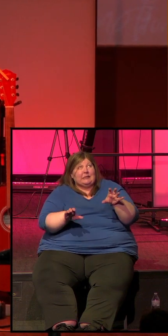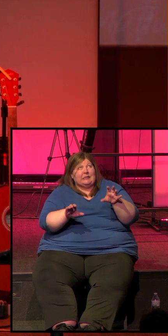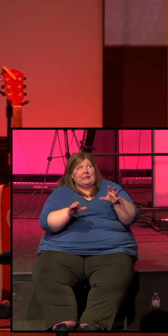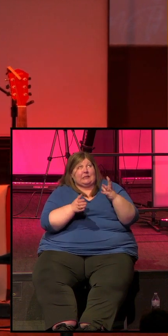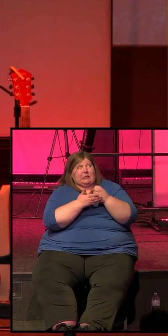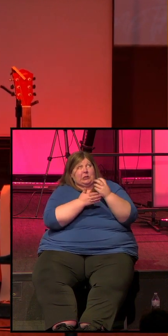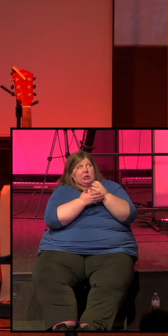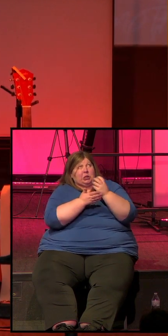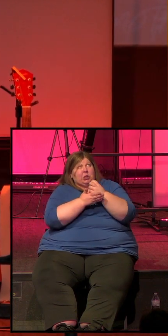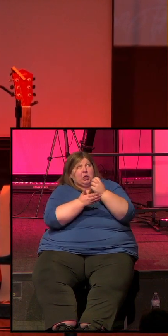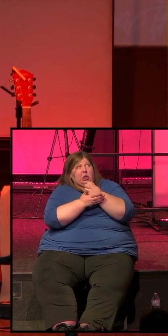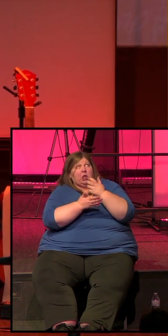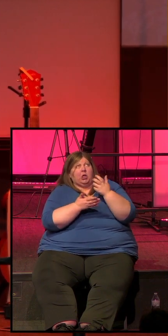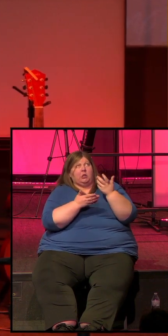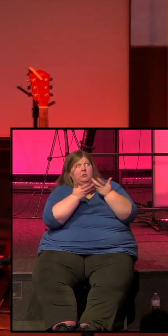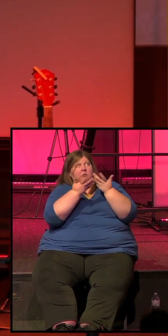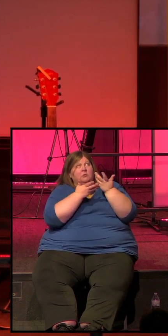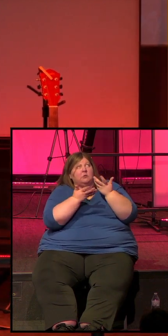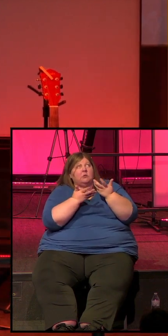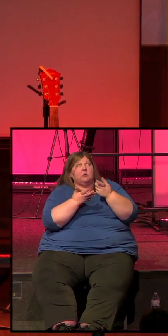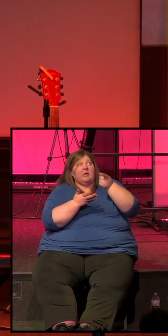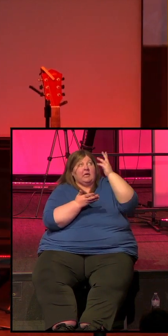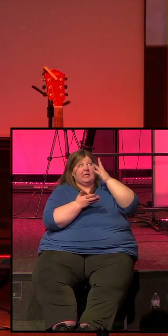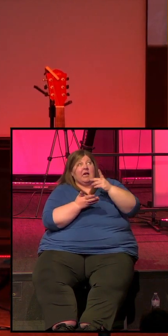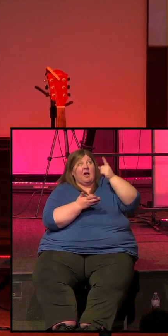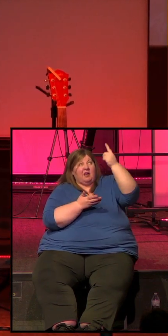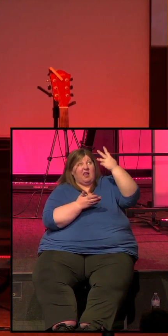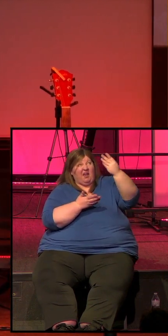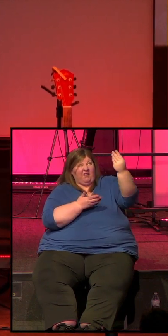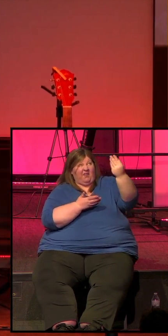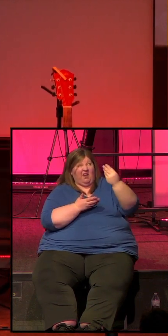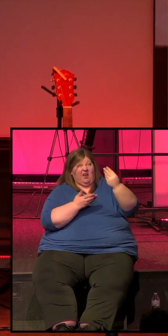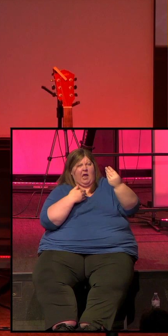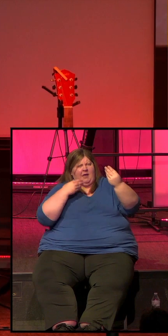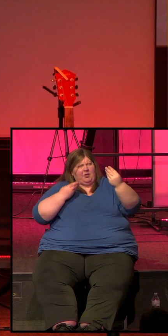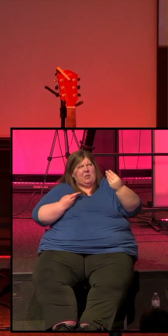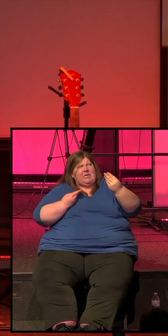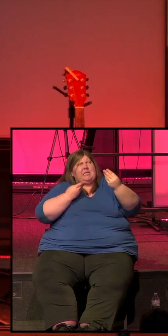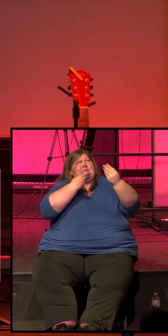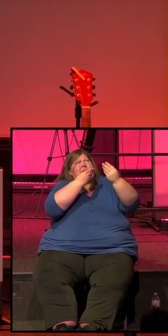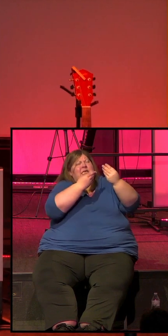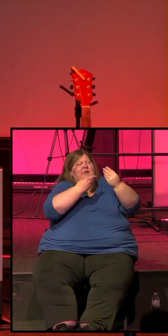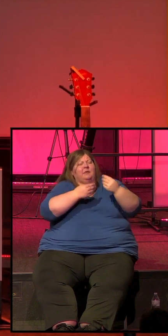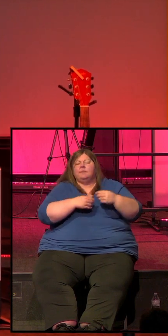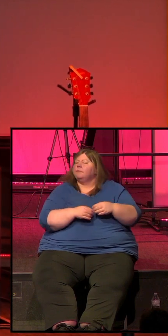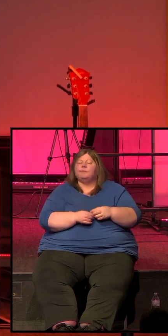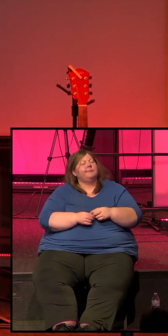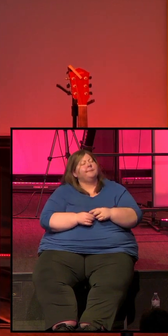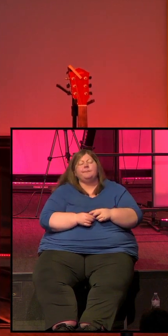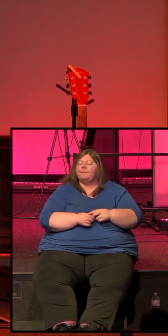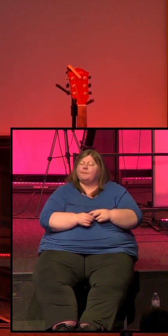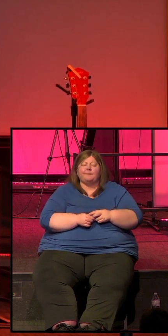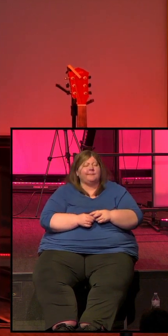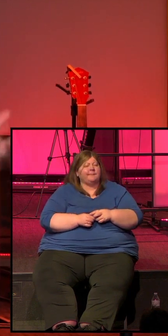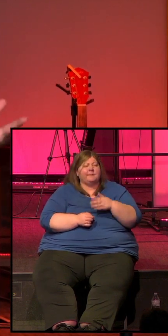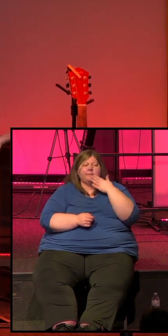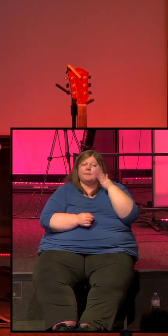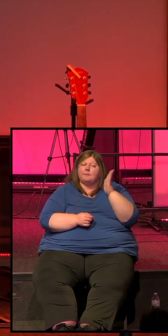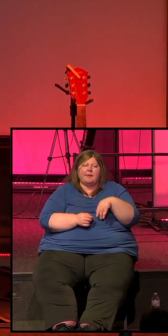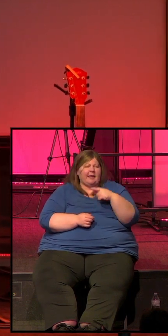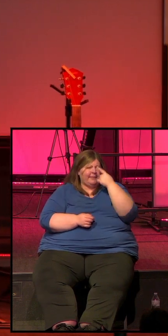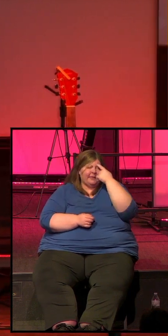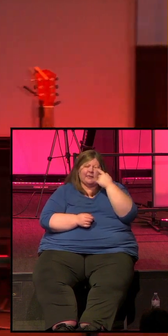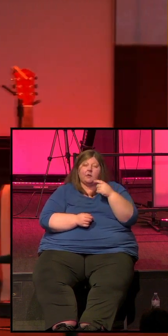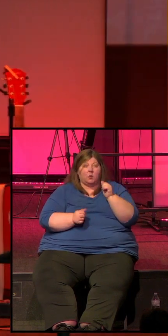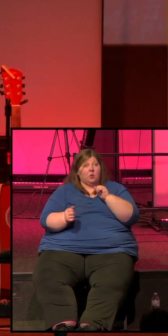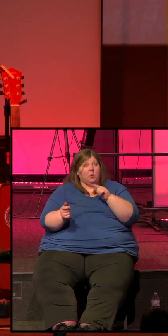have to contribute to it, that God did his part, but now I have to do mine. And you know what? That's bad theology. Yet all of us do it.